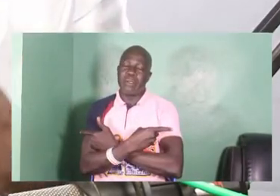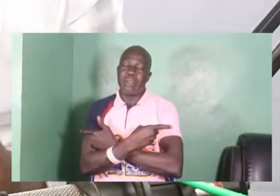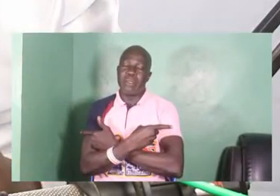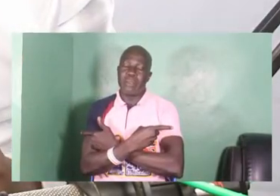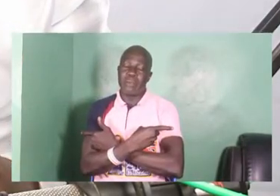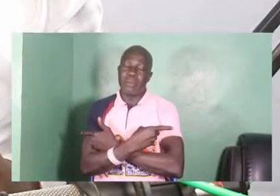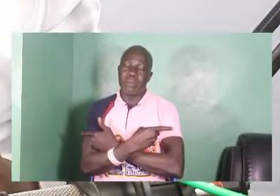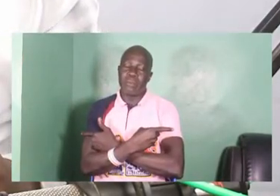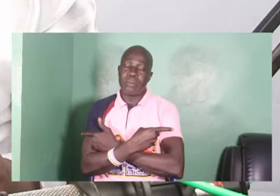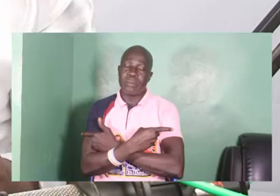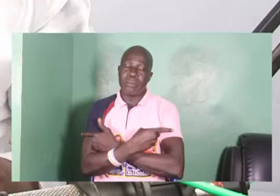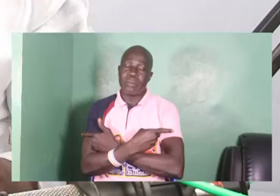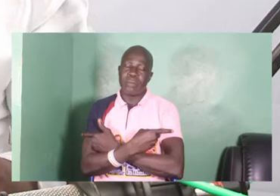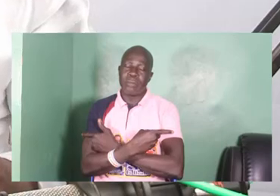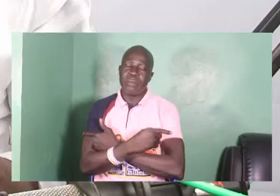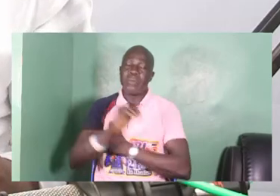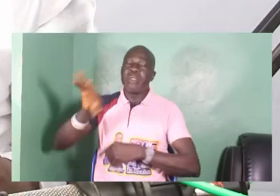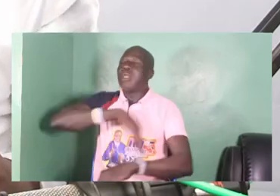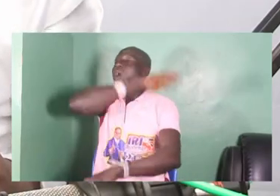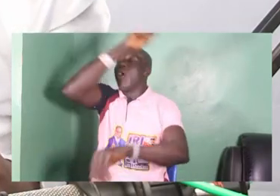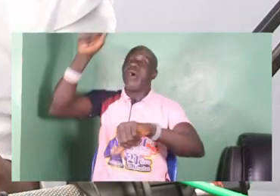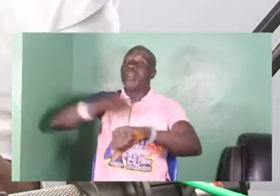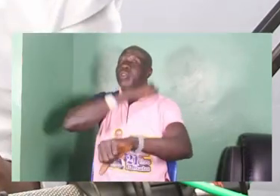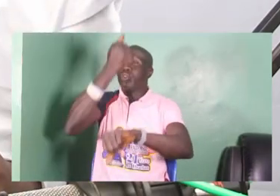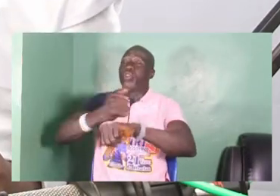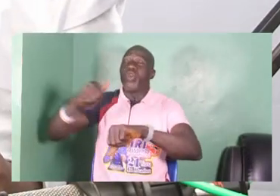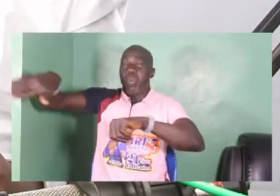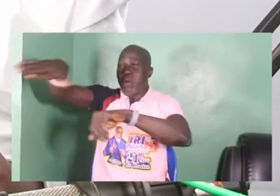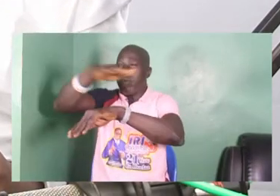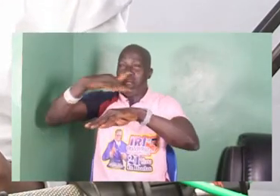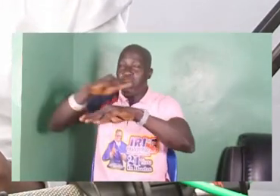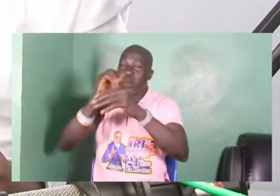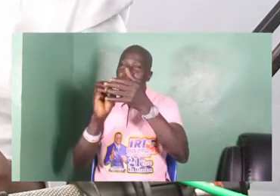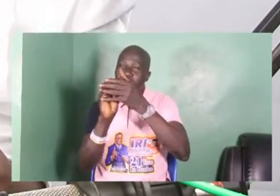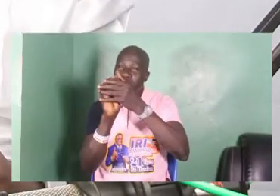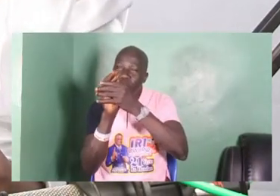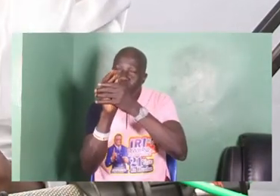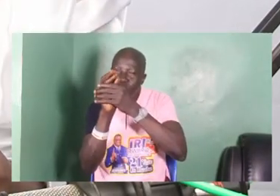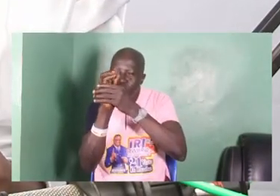The first day. Yes. Ni ori awon oke nla han. Ori awon oke la wa